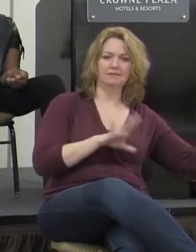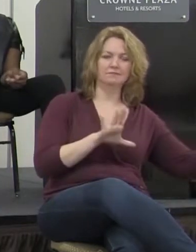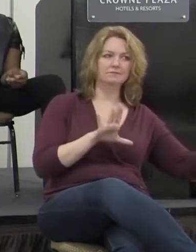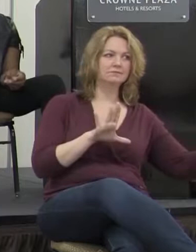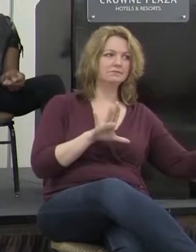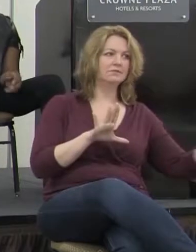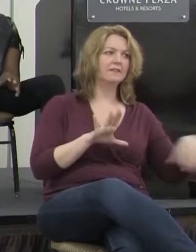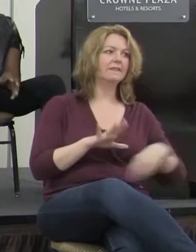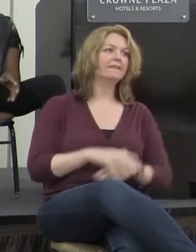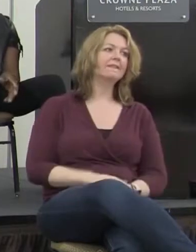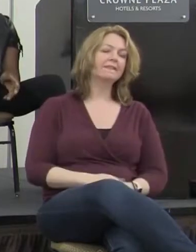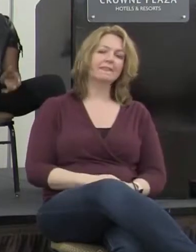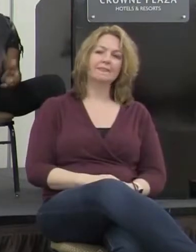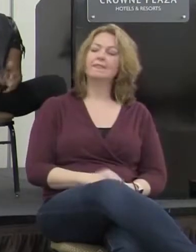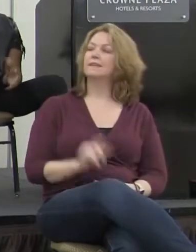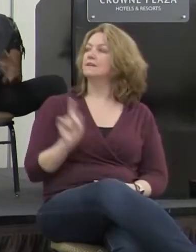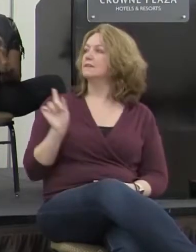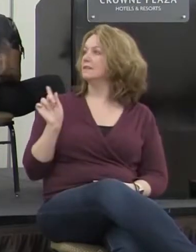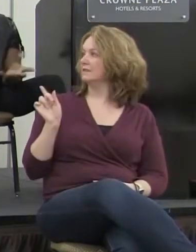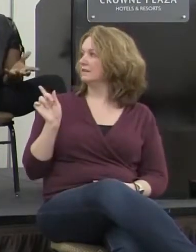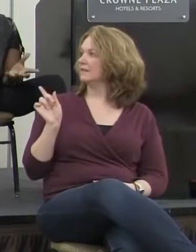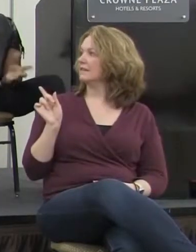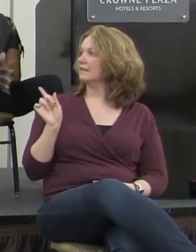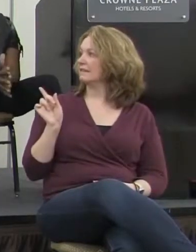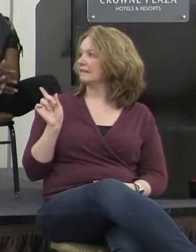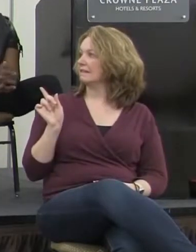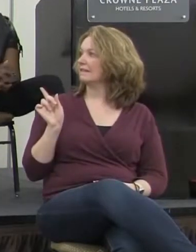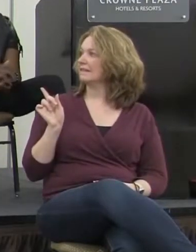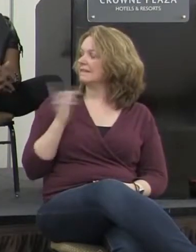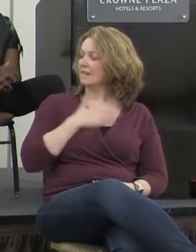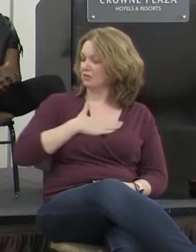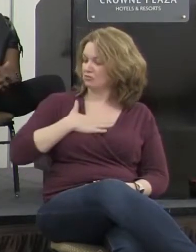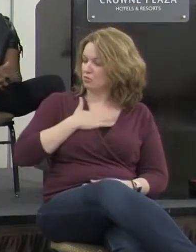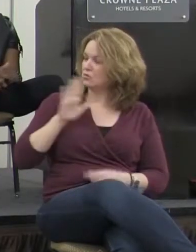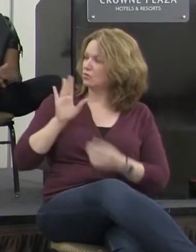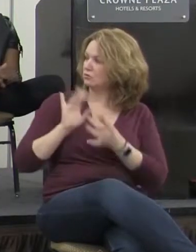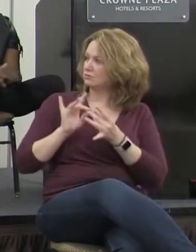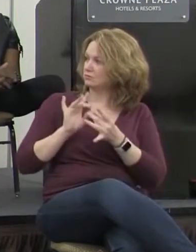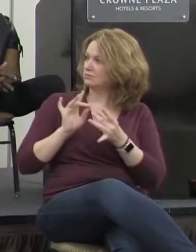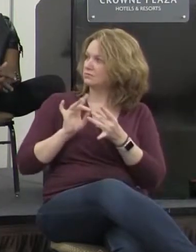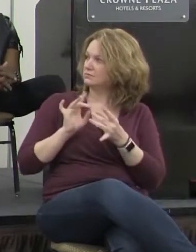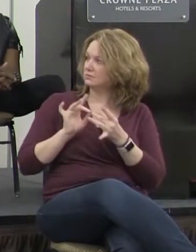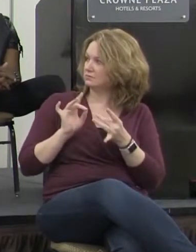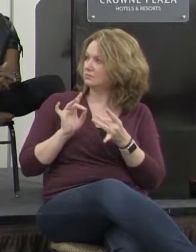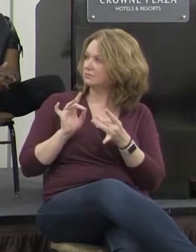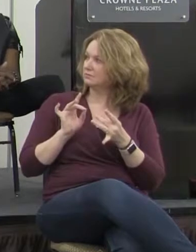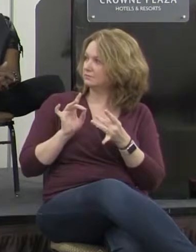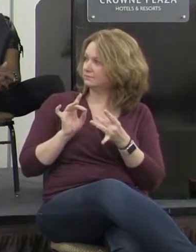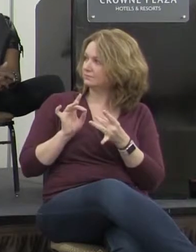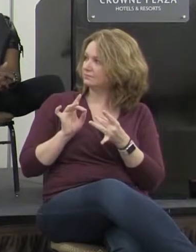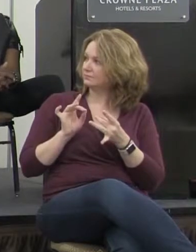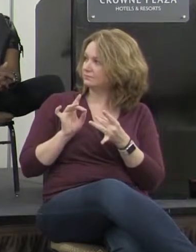Rick. I really enjoyed the last part of your comment in terms of,